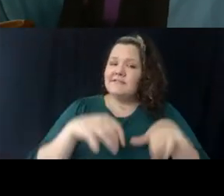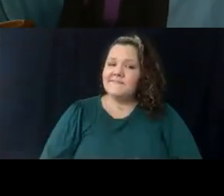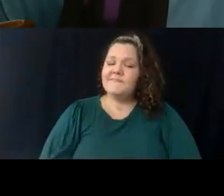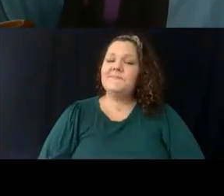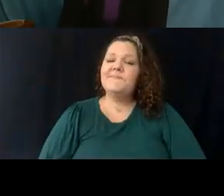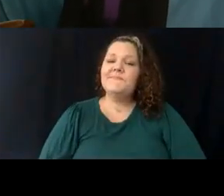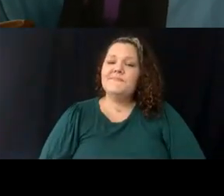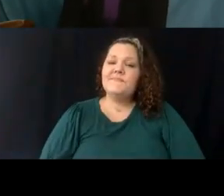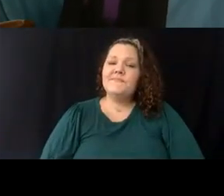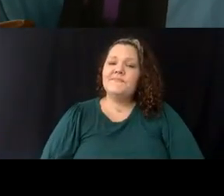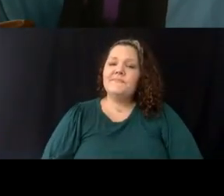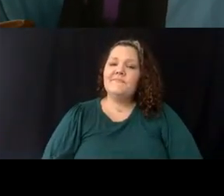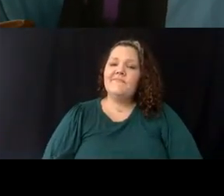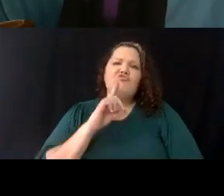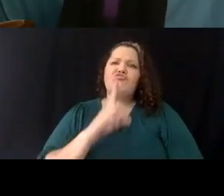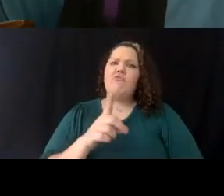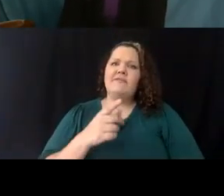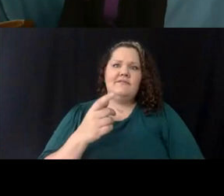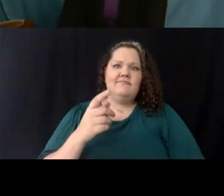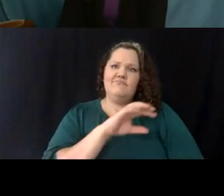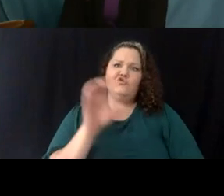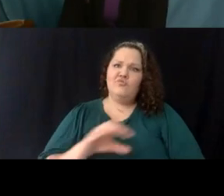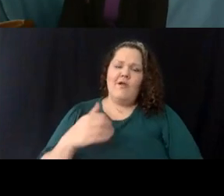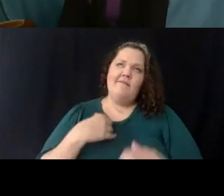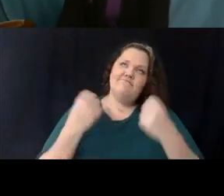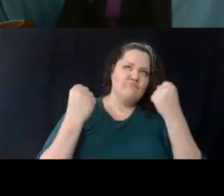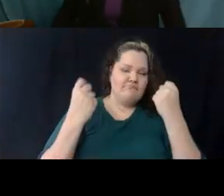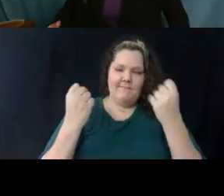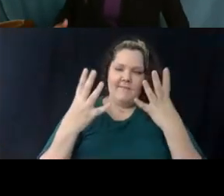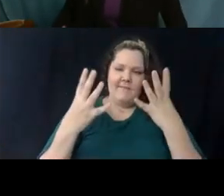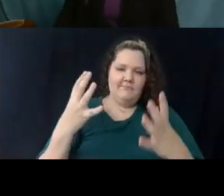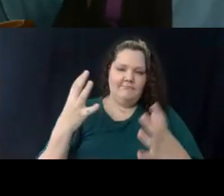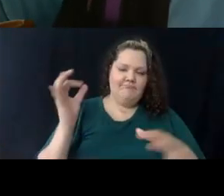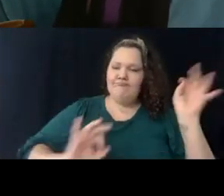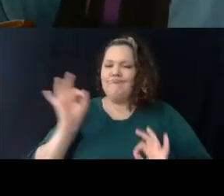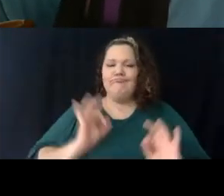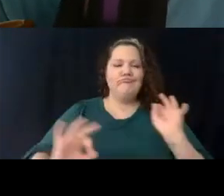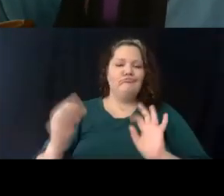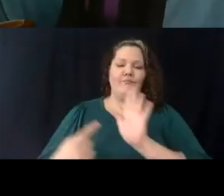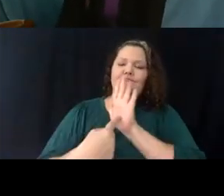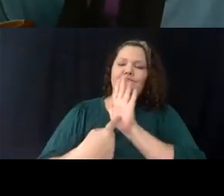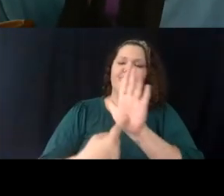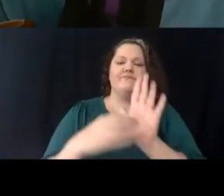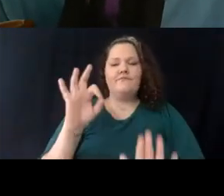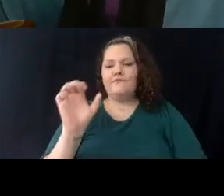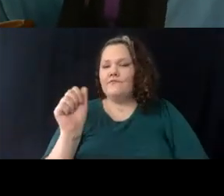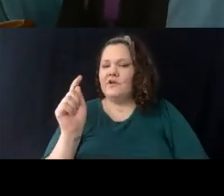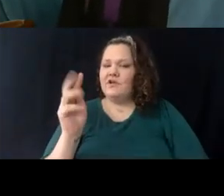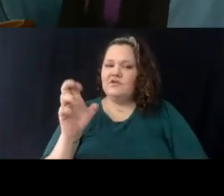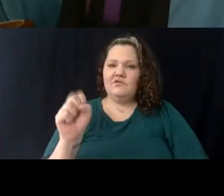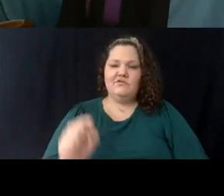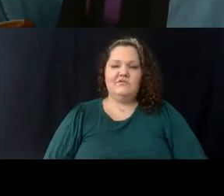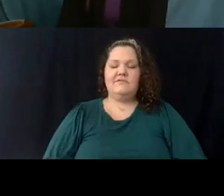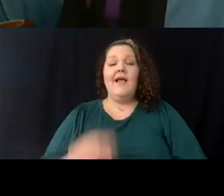use. And it's really nice to see that in a meeting. It puts everyone on the same page and it doesn't out any